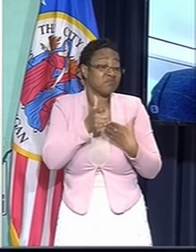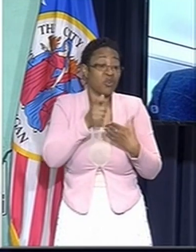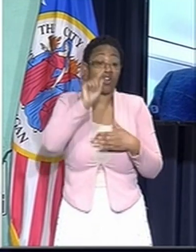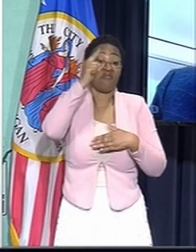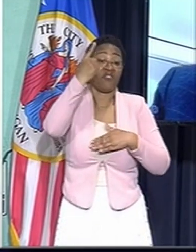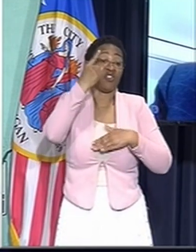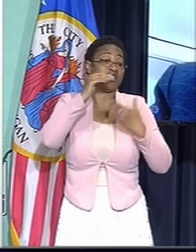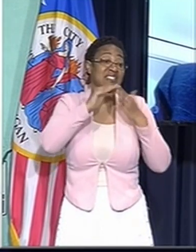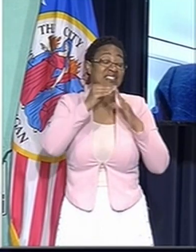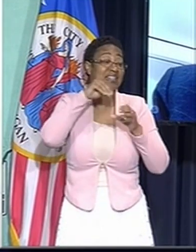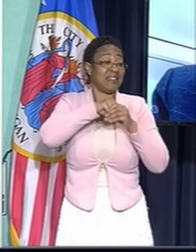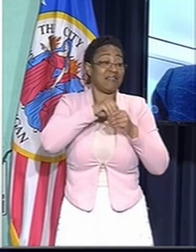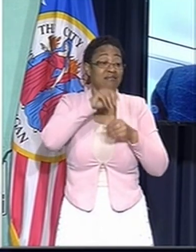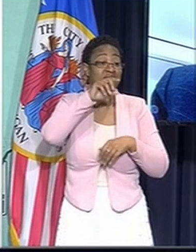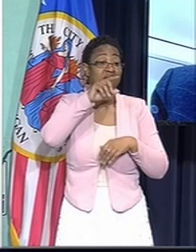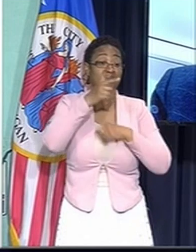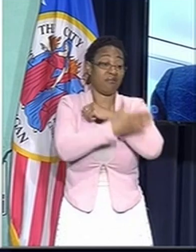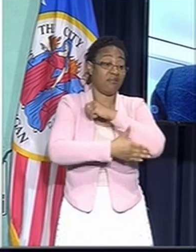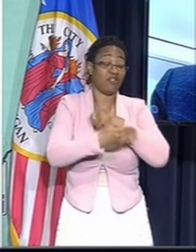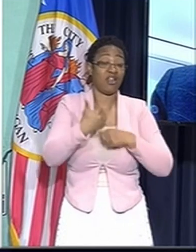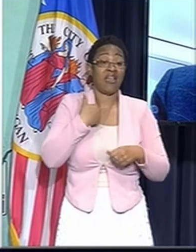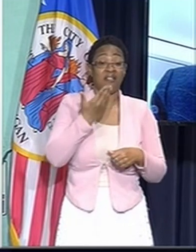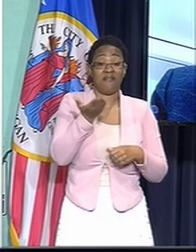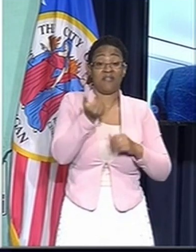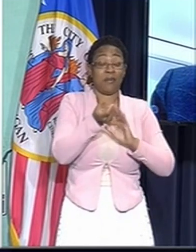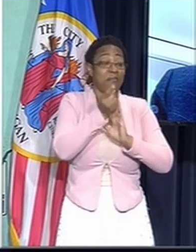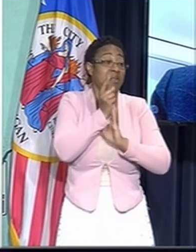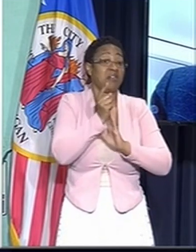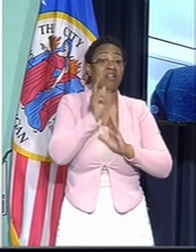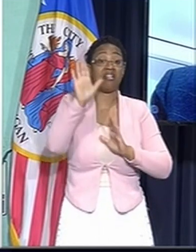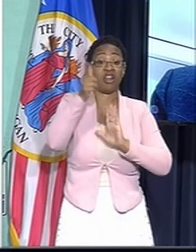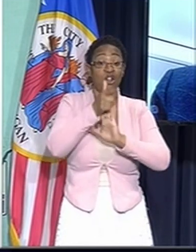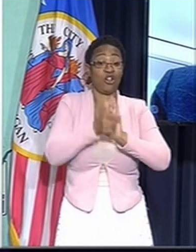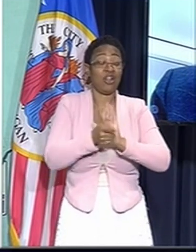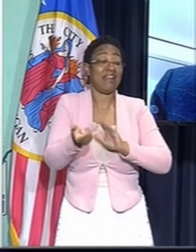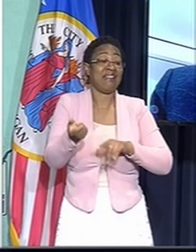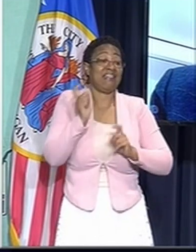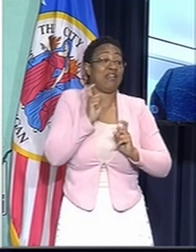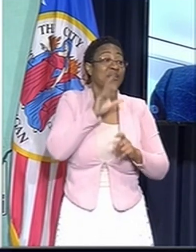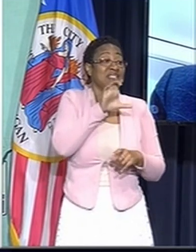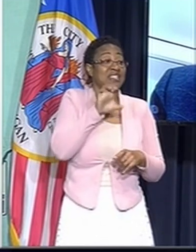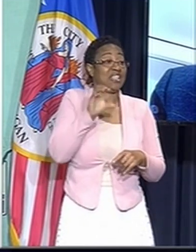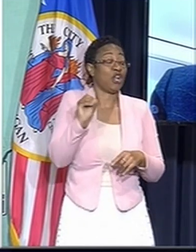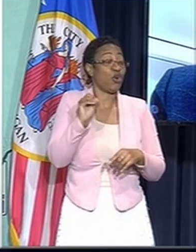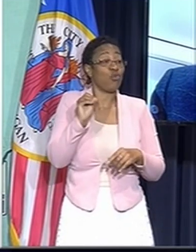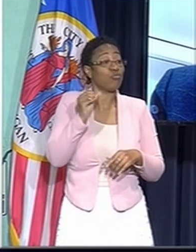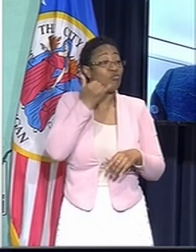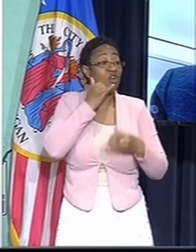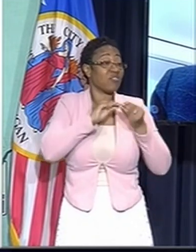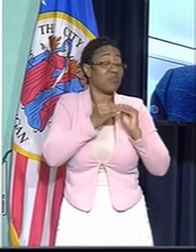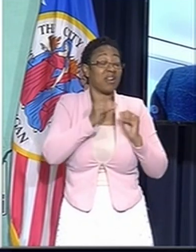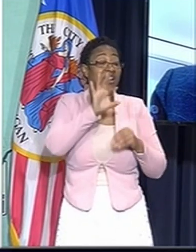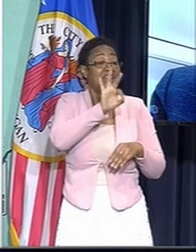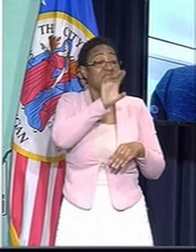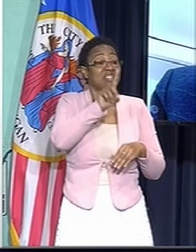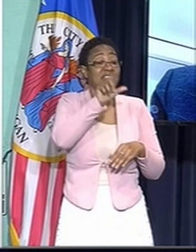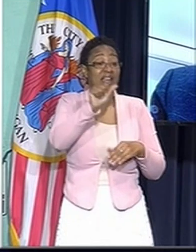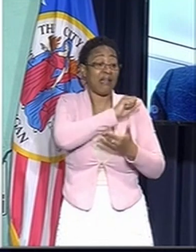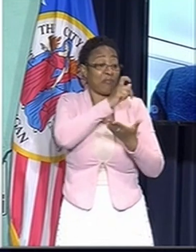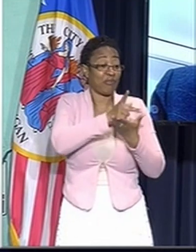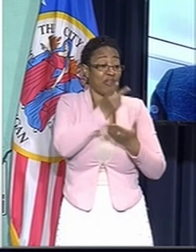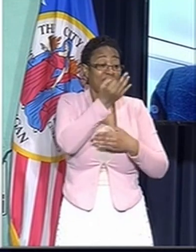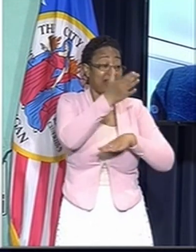the country to have the 50-minute thing because their lawyer gave me the CEO's cell phone number and the FDA got approval on Friday